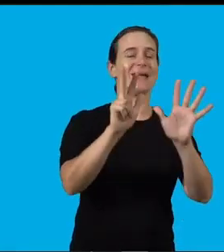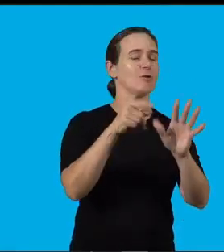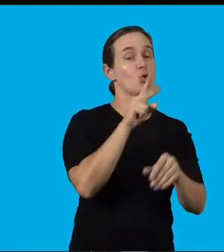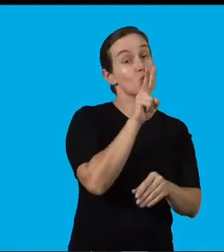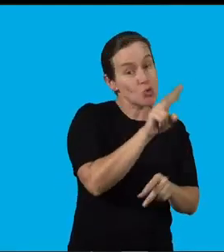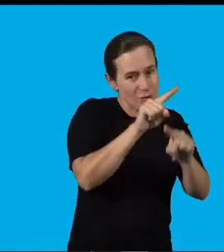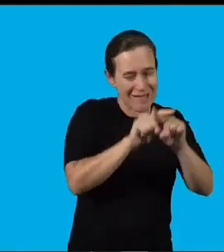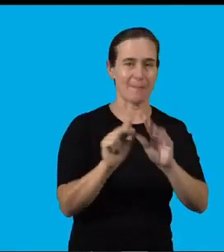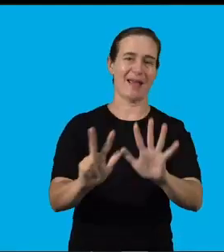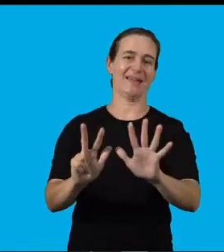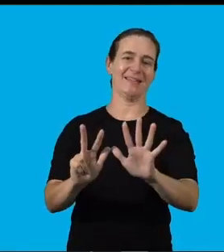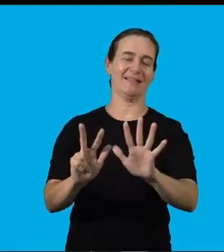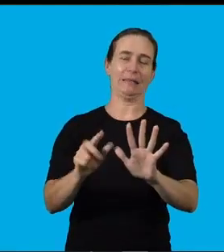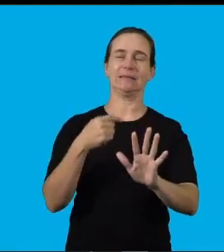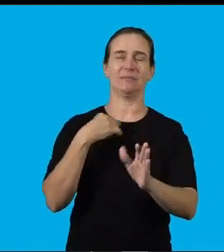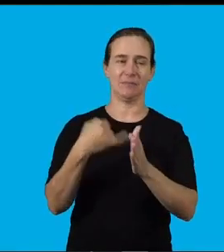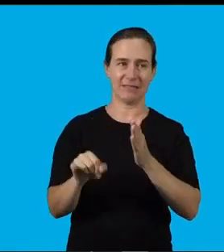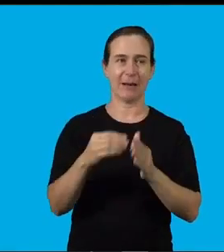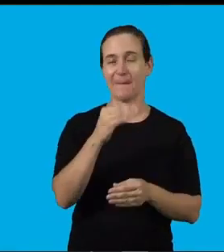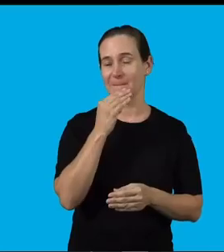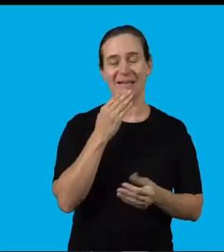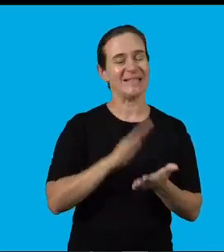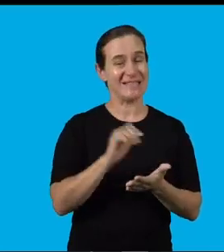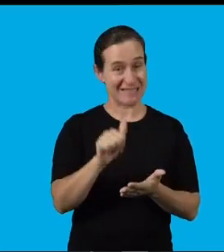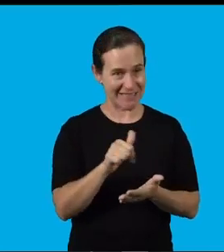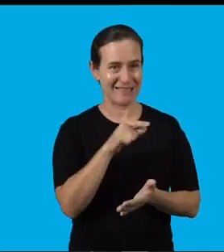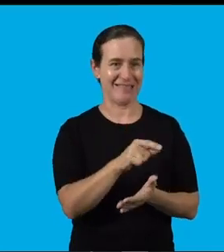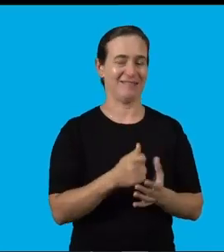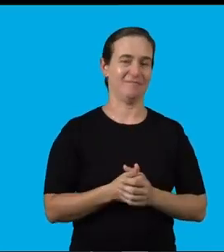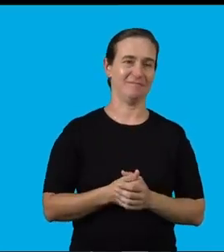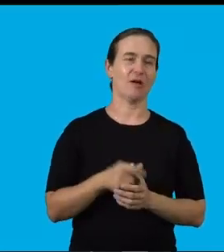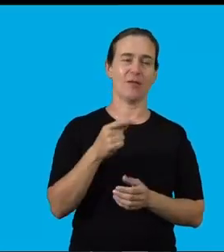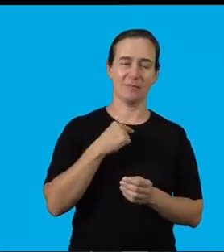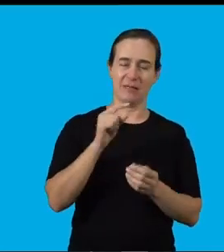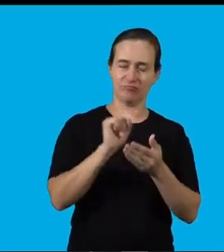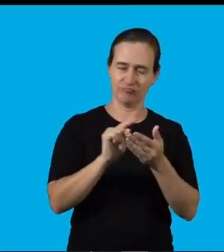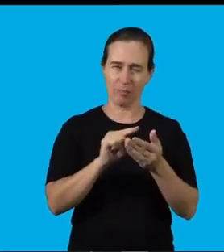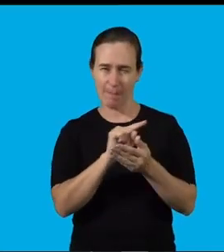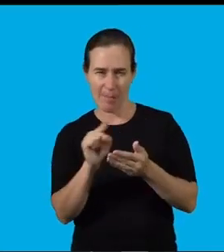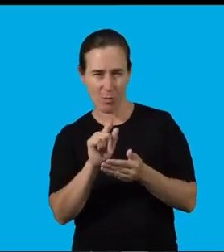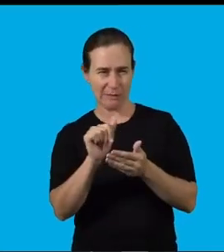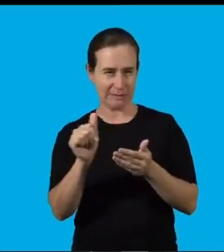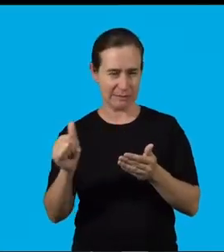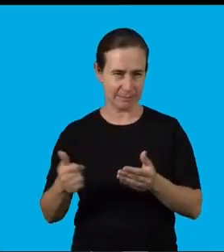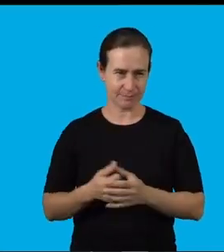in 8. So our first term here is going to be 16